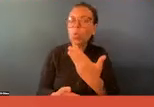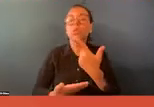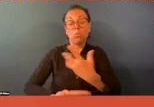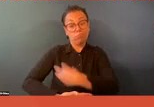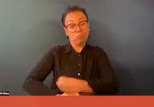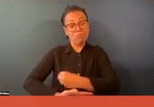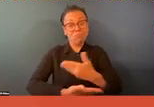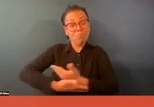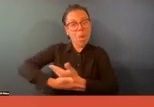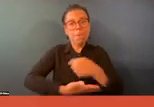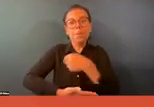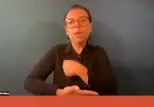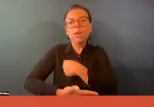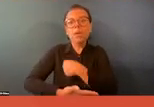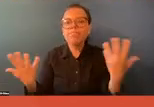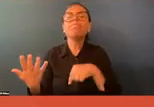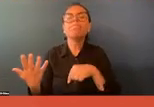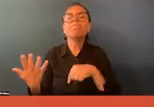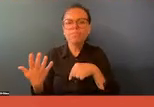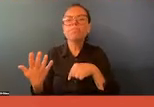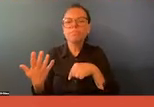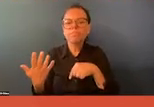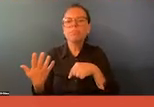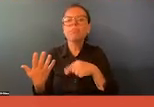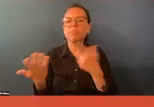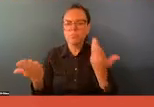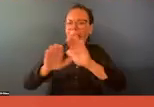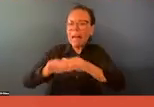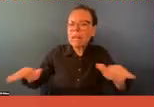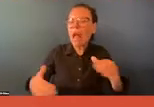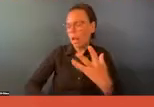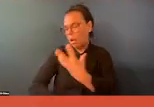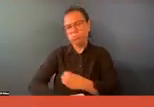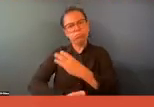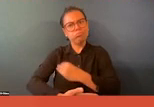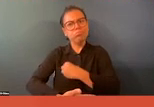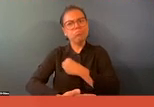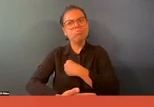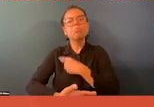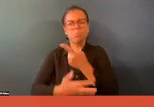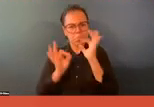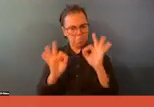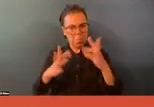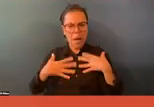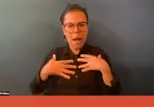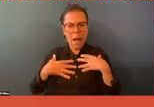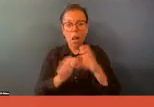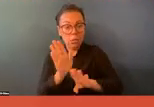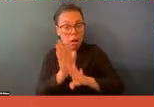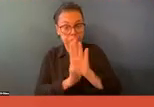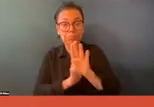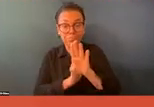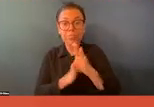reduce reliance on formula and the greenhouse gases released during its production